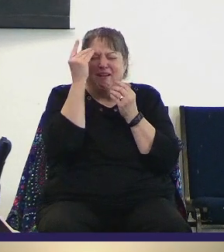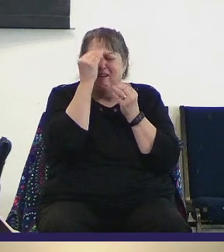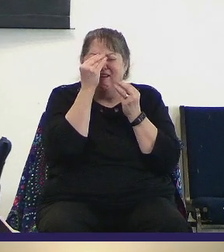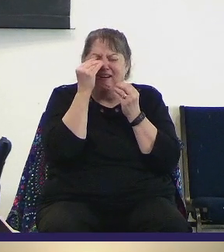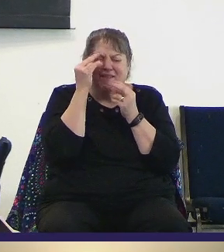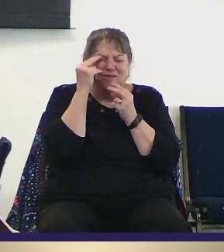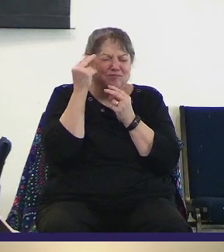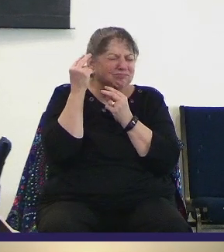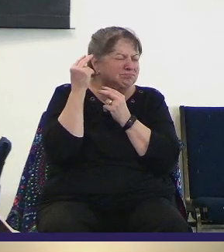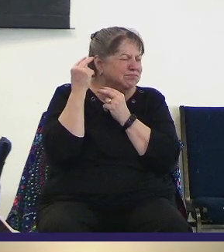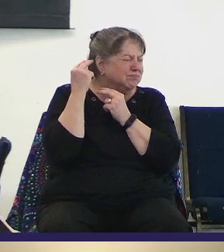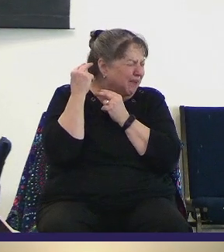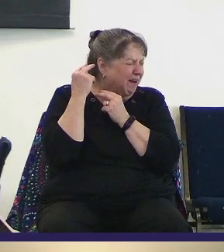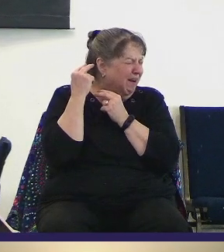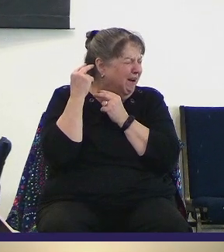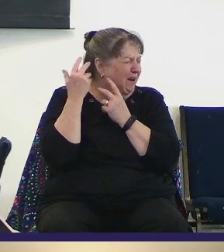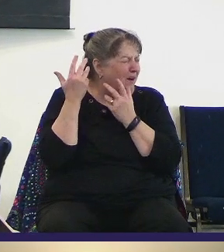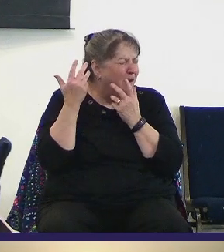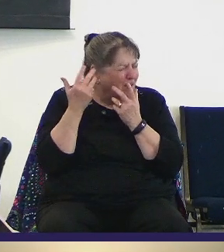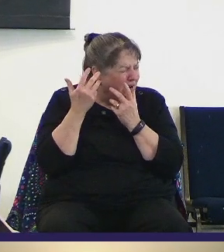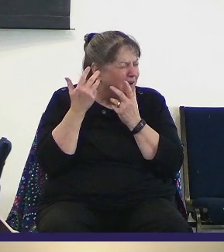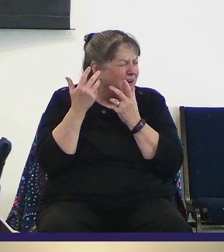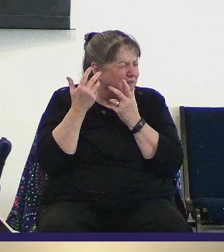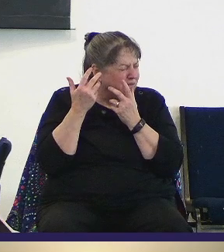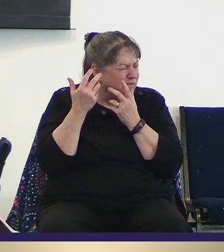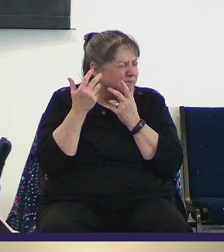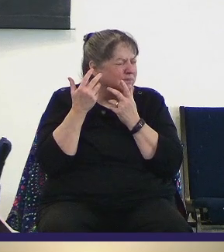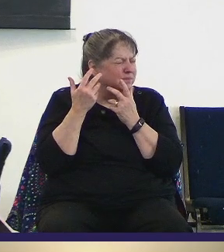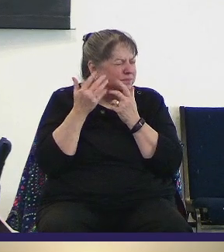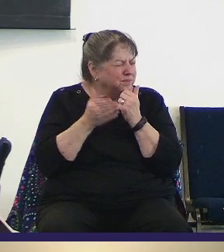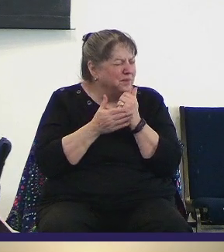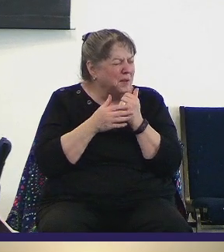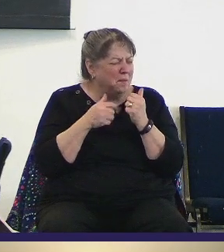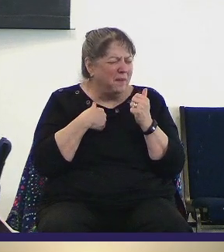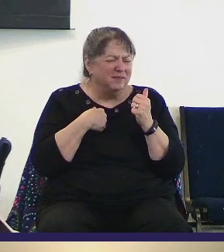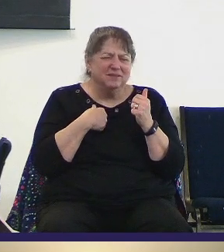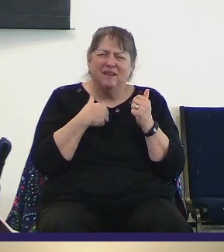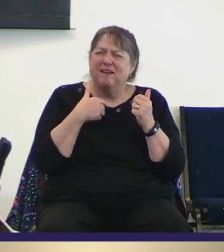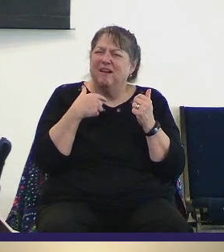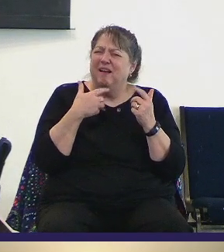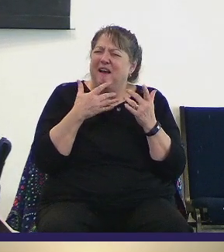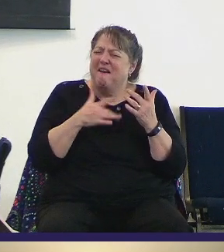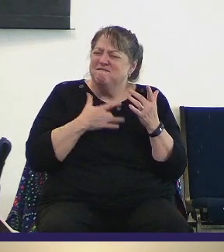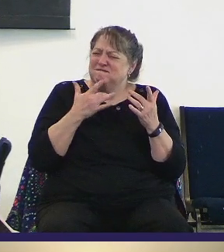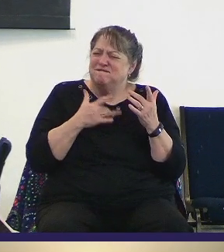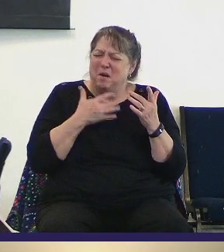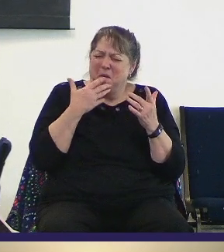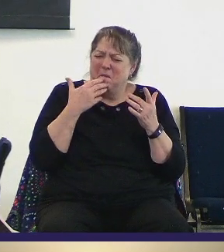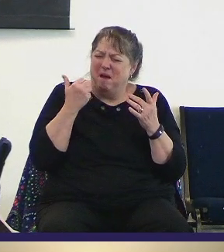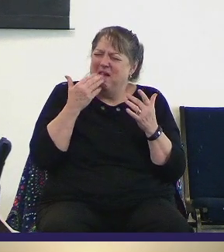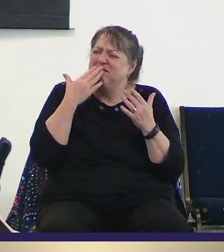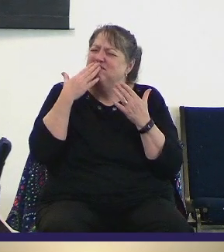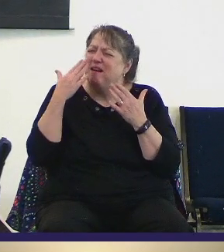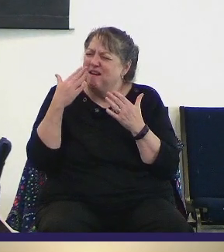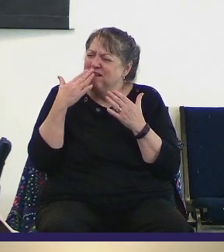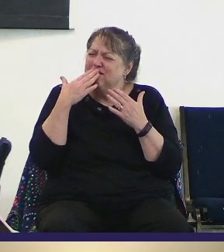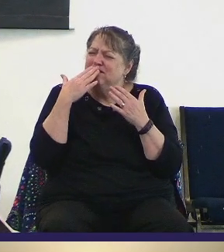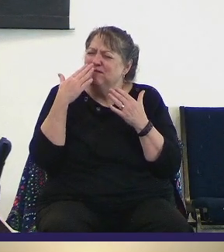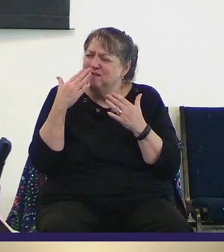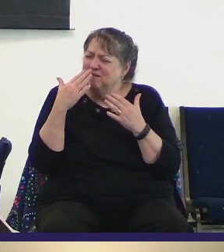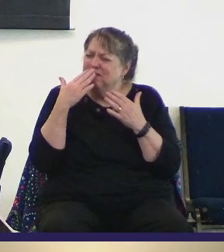what that means, Lord, just help us to just have that better gratitude, Lord, of thankfulness,